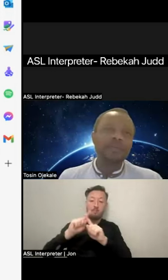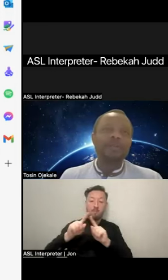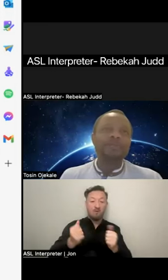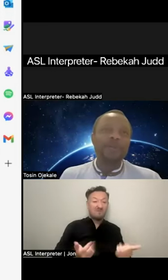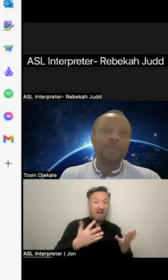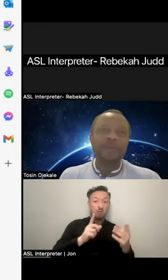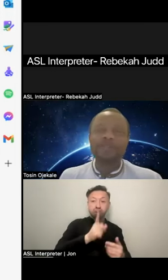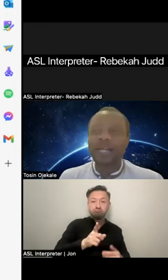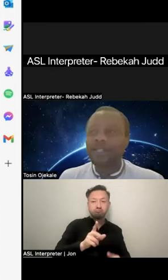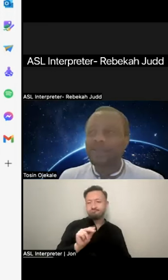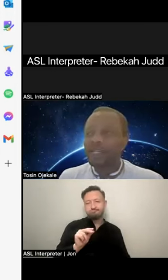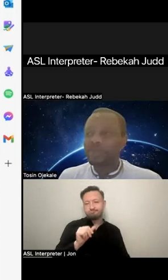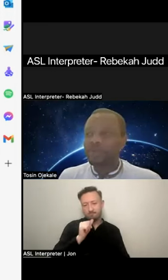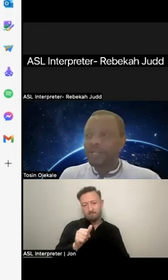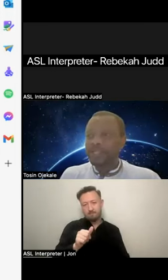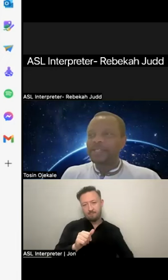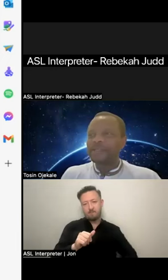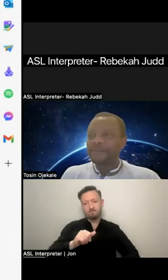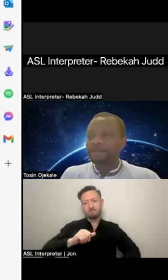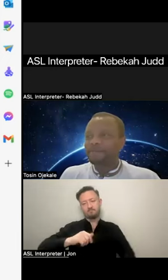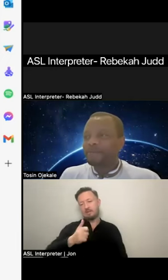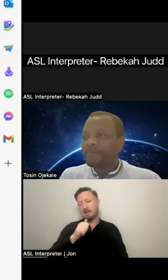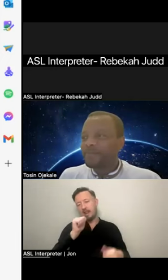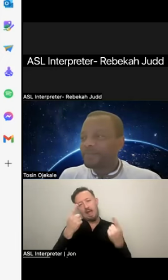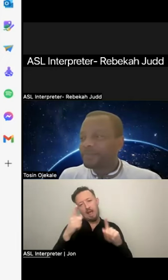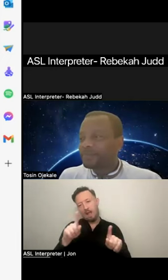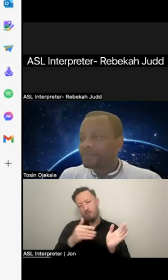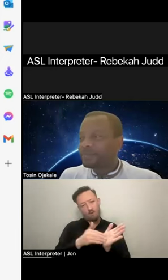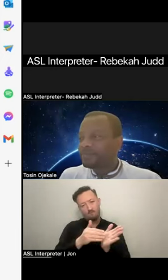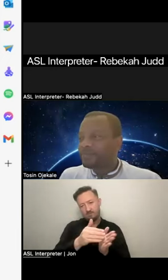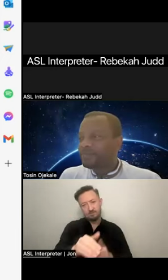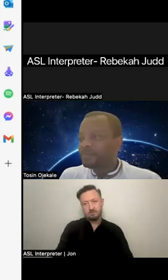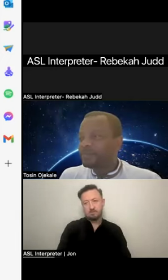often, but some of us might get to experience it.